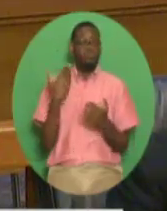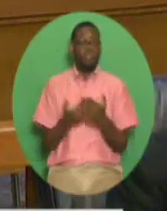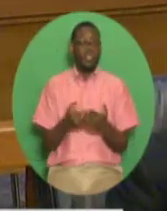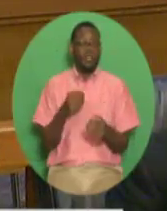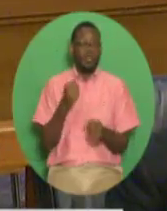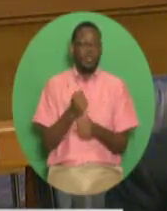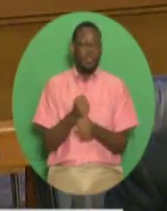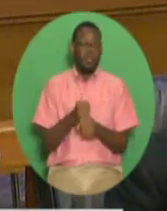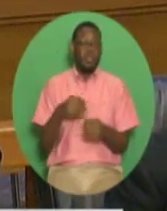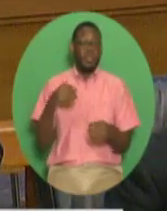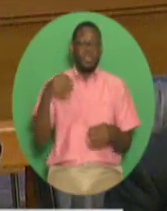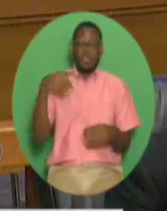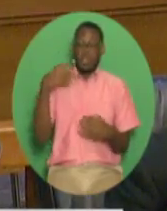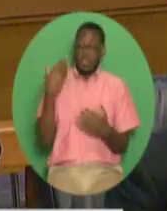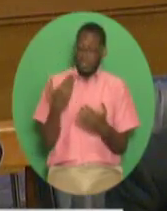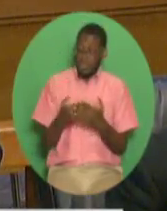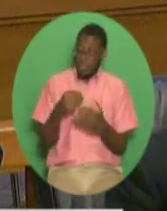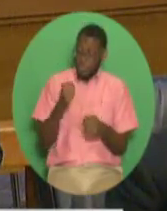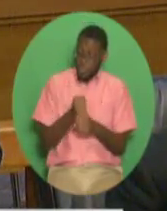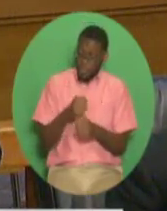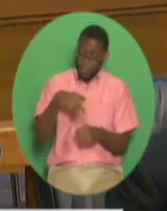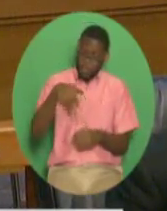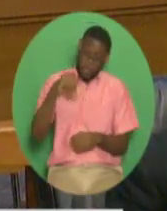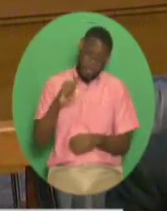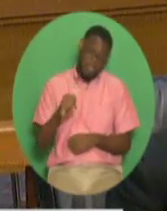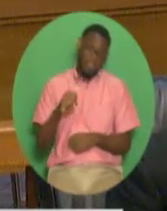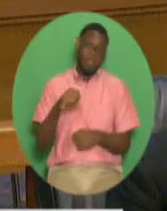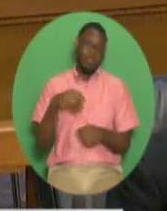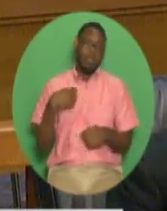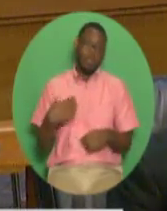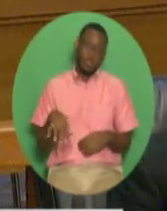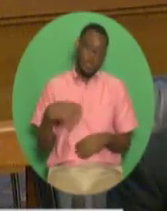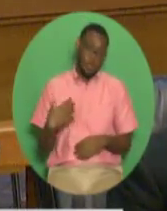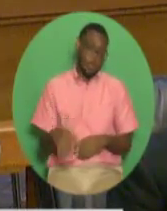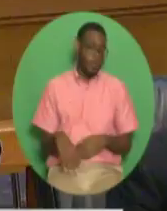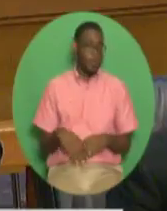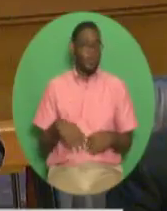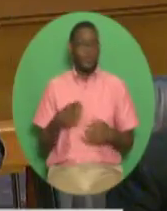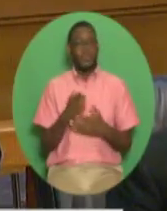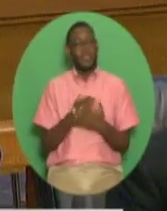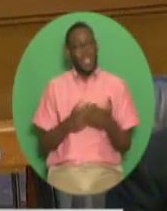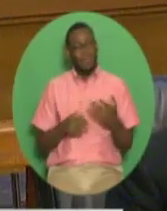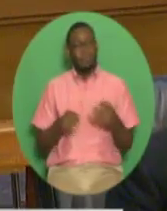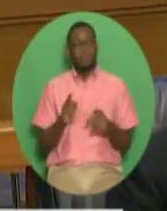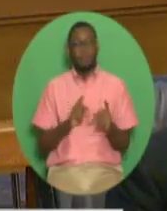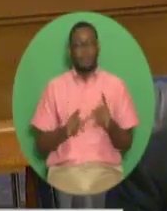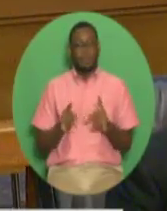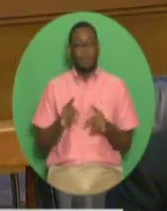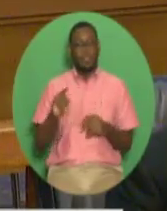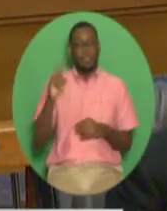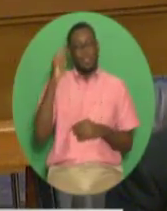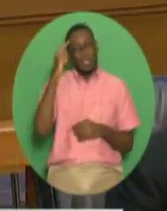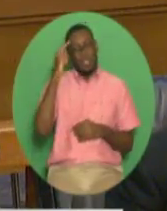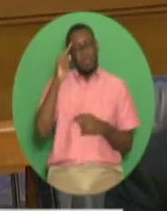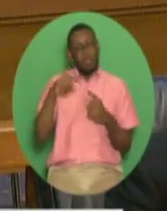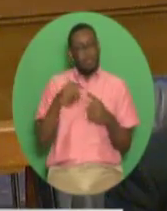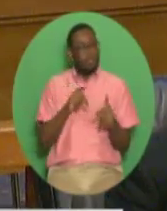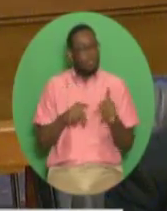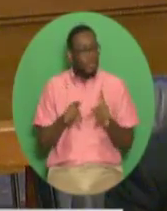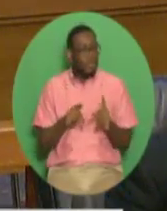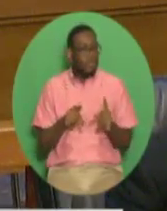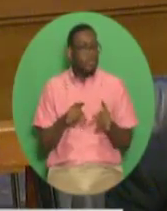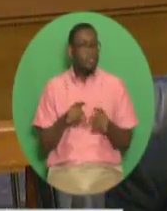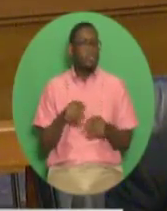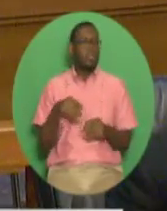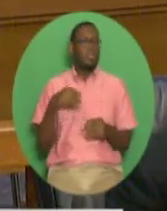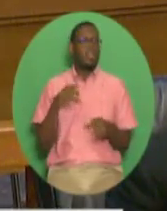That's really a major challenge. And some consideration, of course, should be given. I know we've spoken about changes